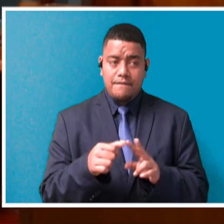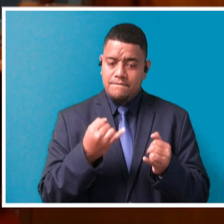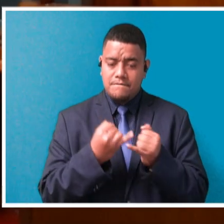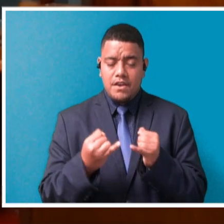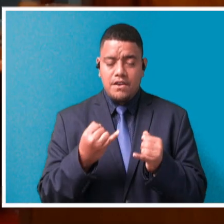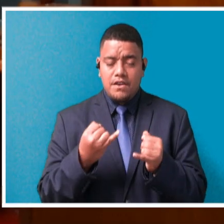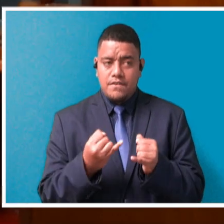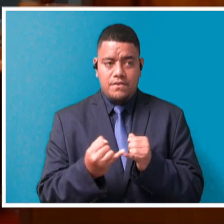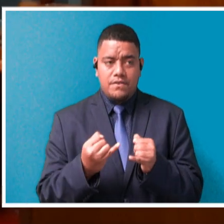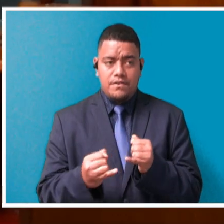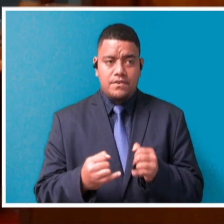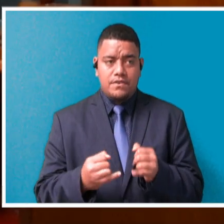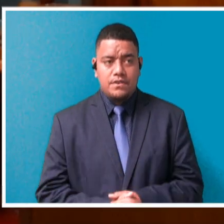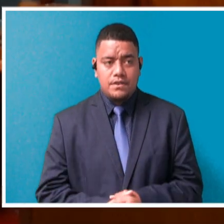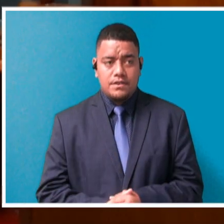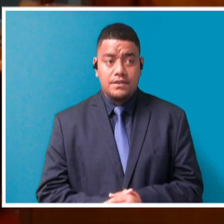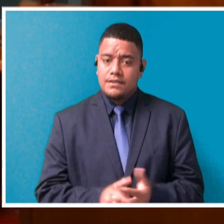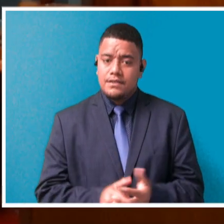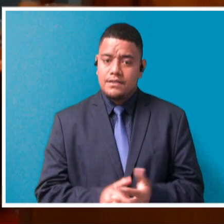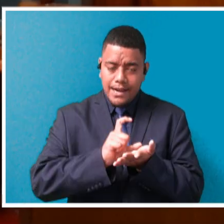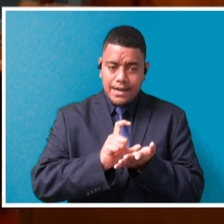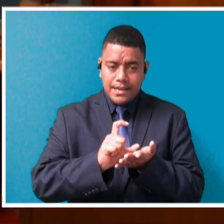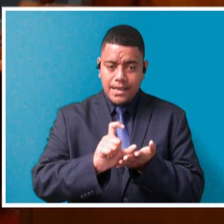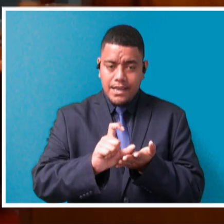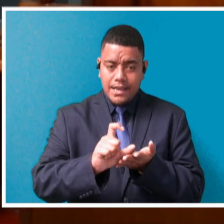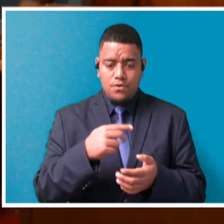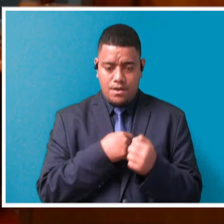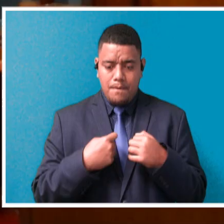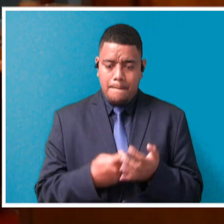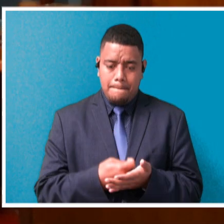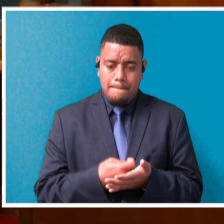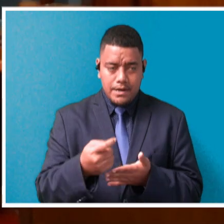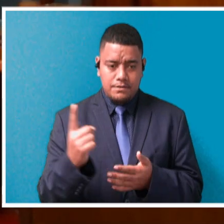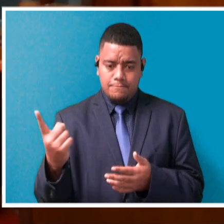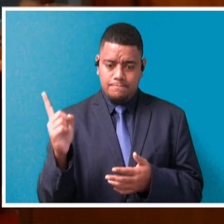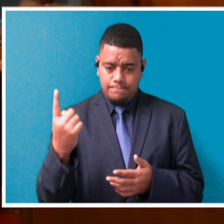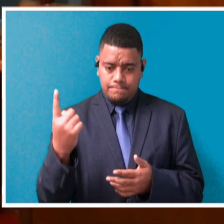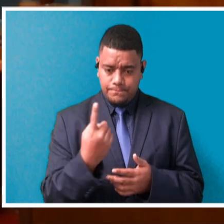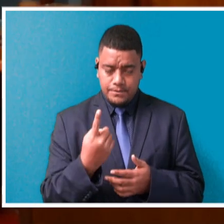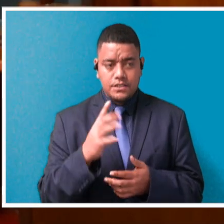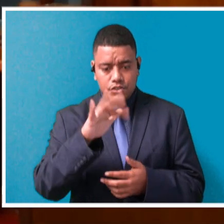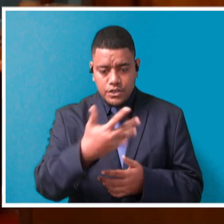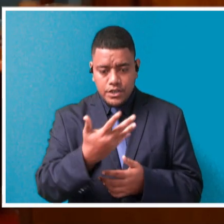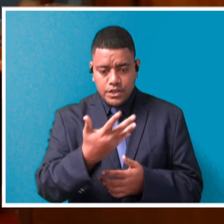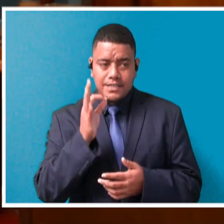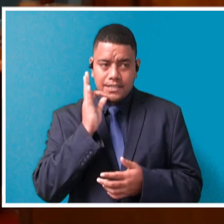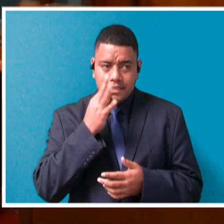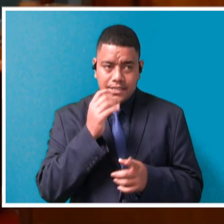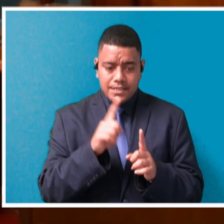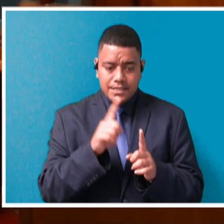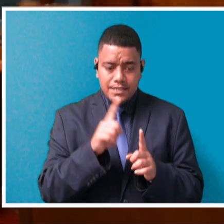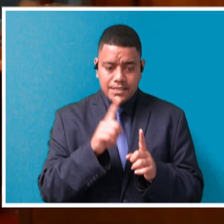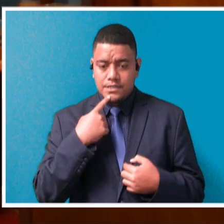very alert to our payments, and they come out to inspect the little things we said